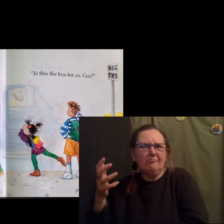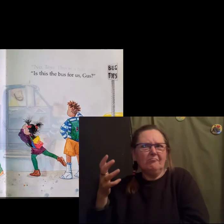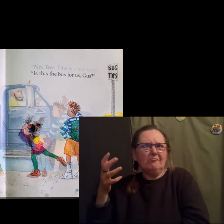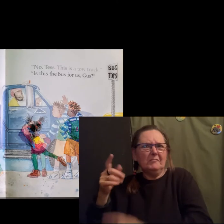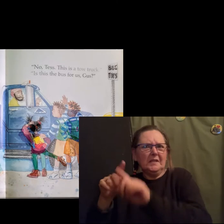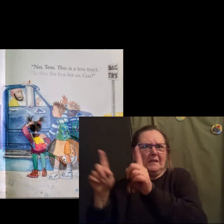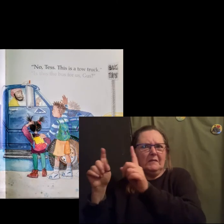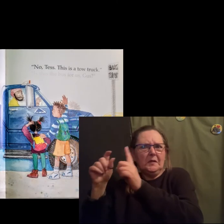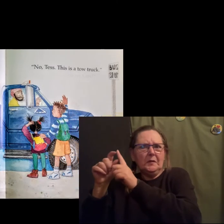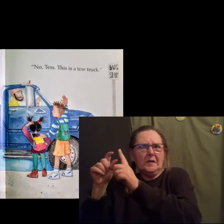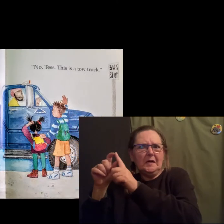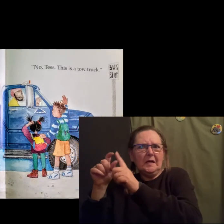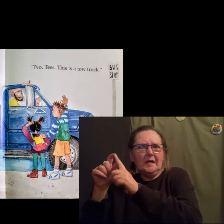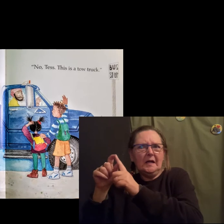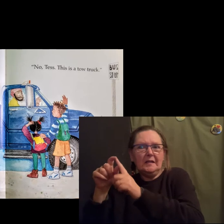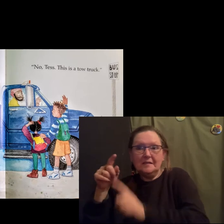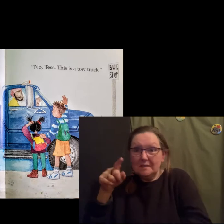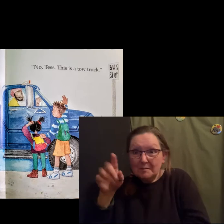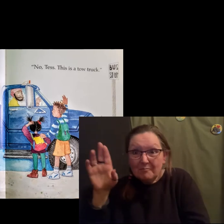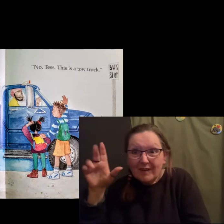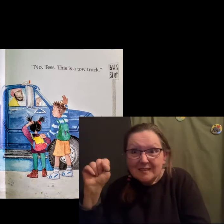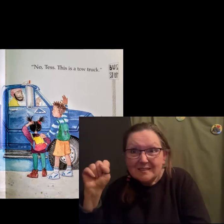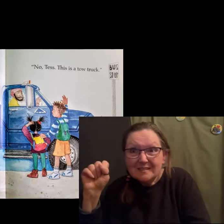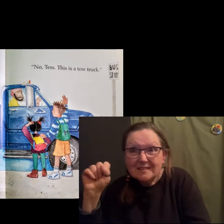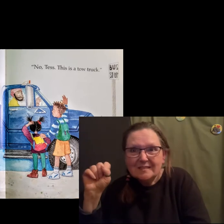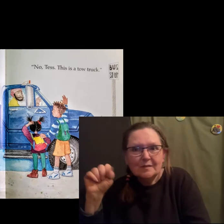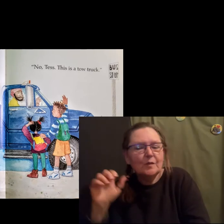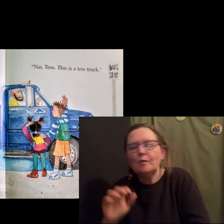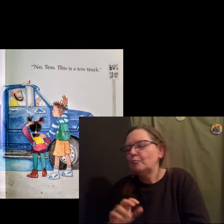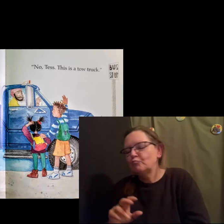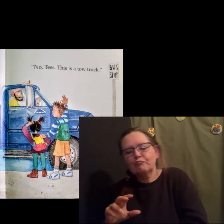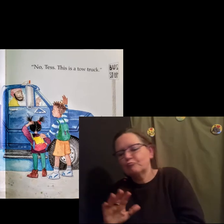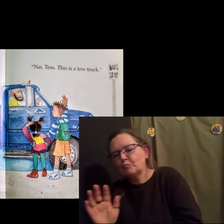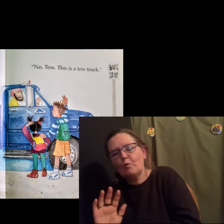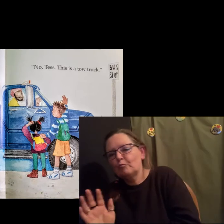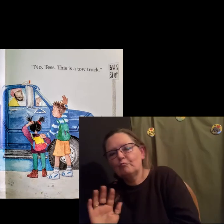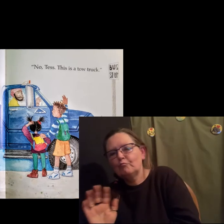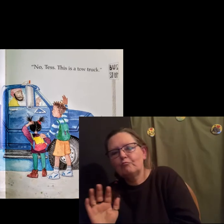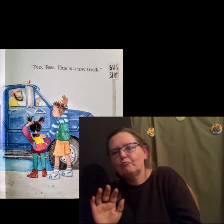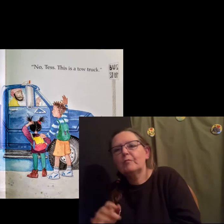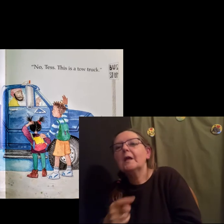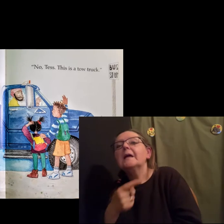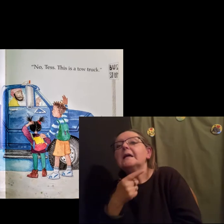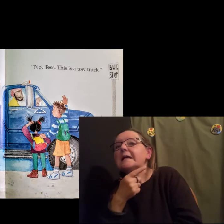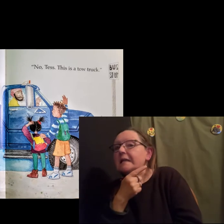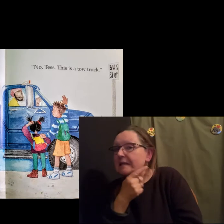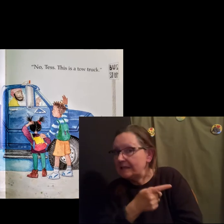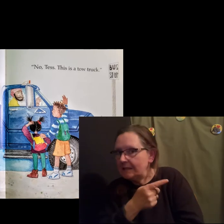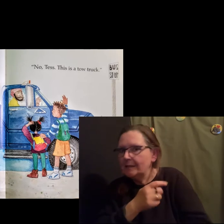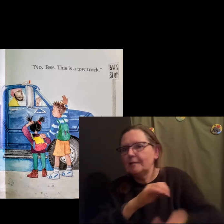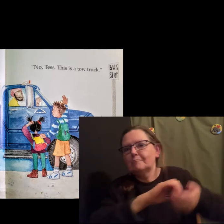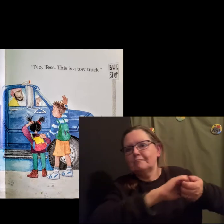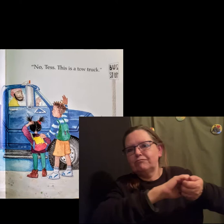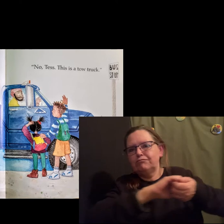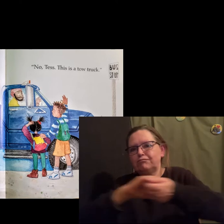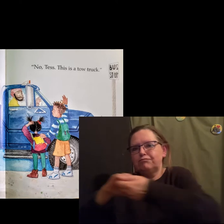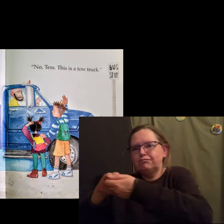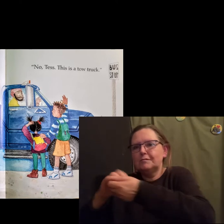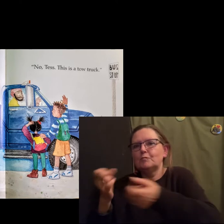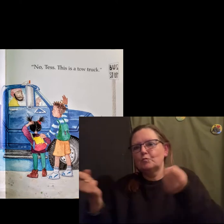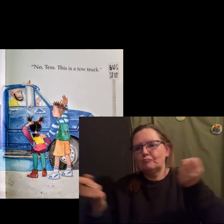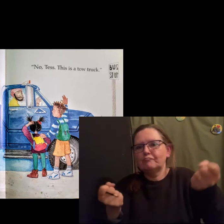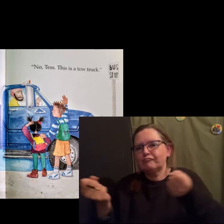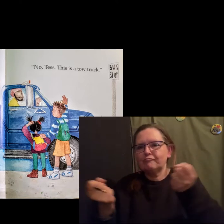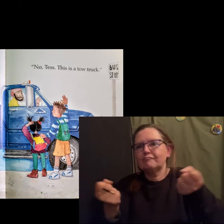Let's see. Is this a bus? No, Tess. This is a tow truck.